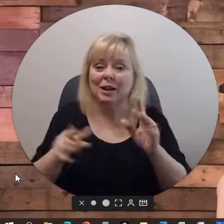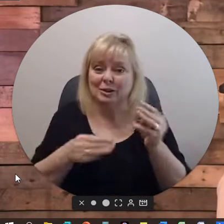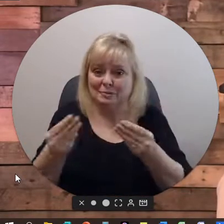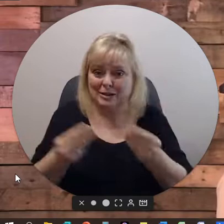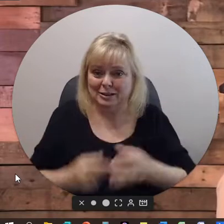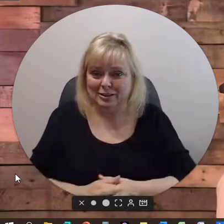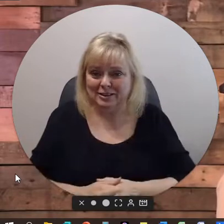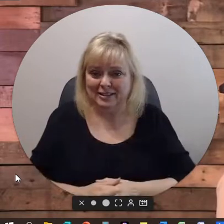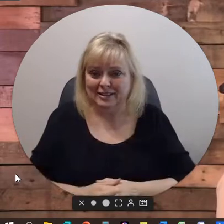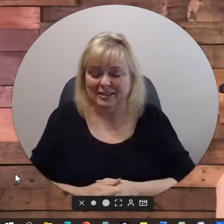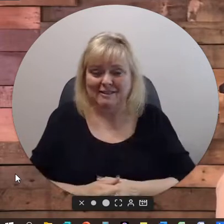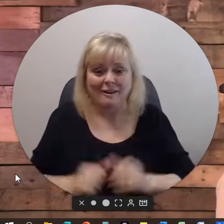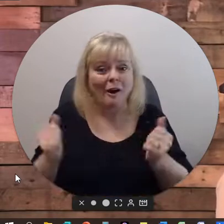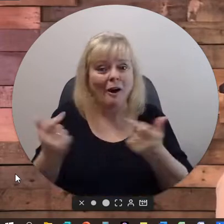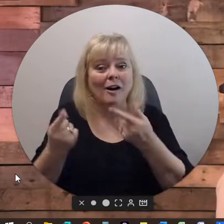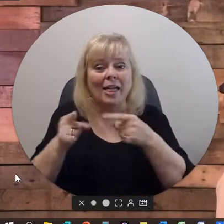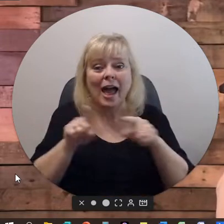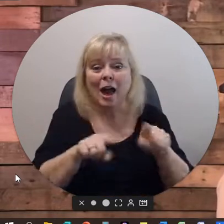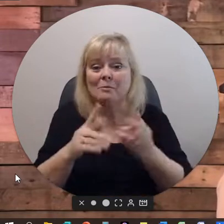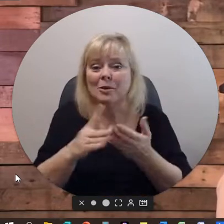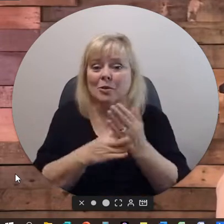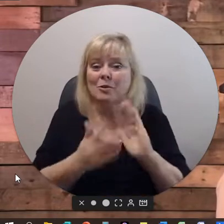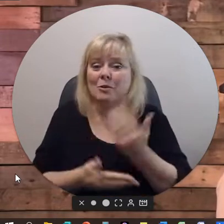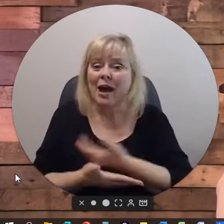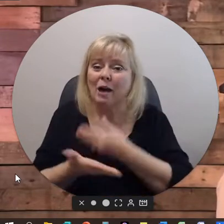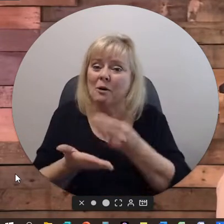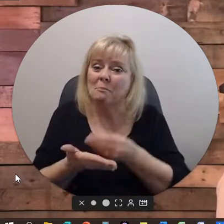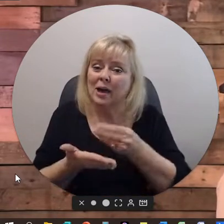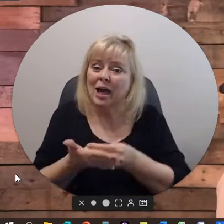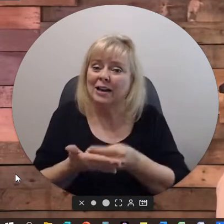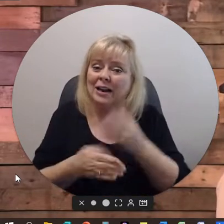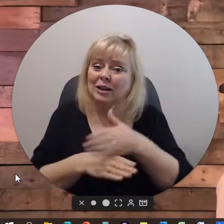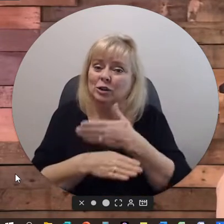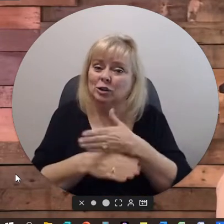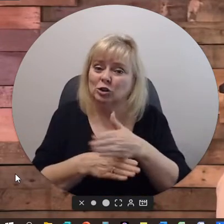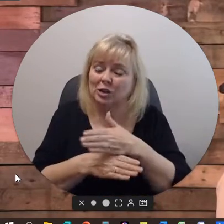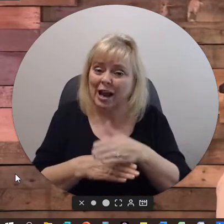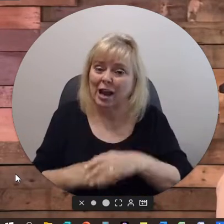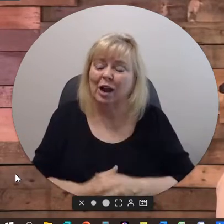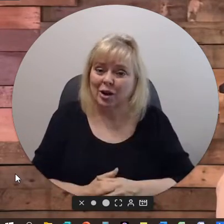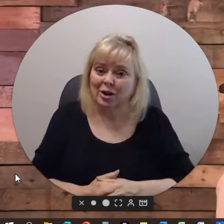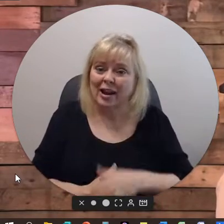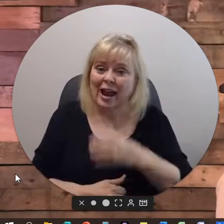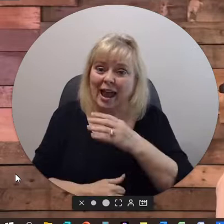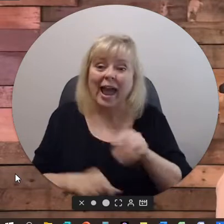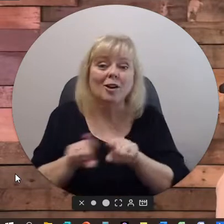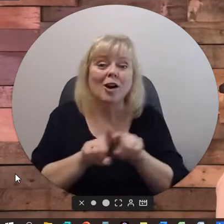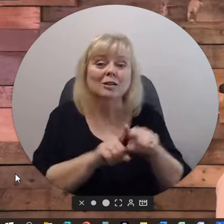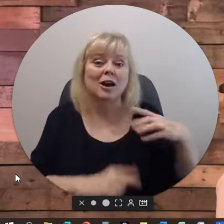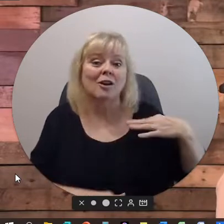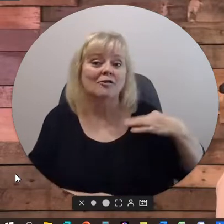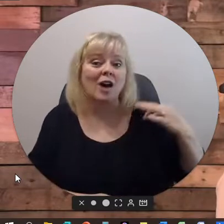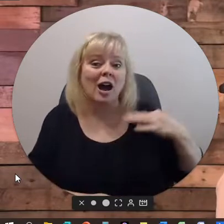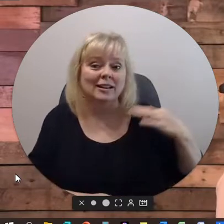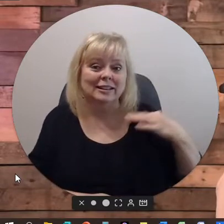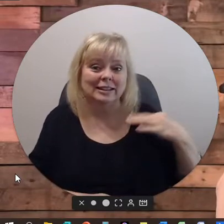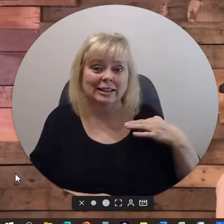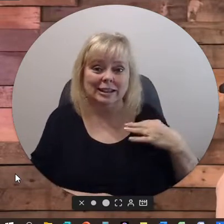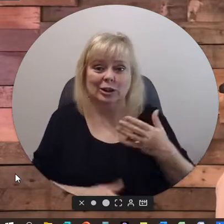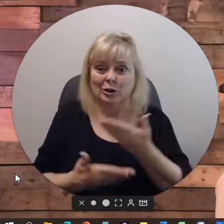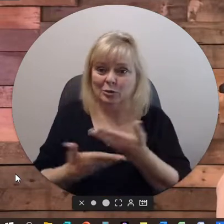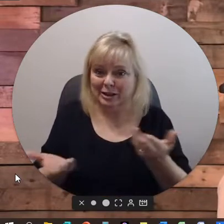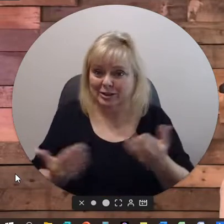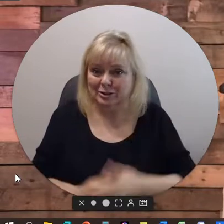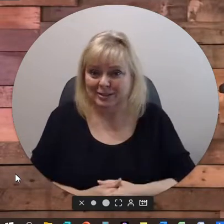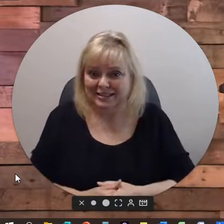done through sharing our financial and, equally importantly, our volunteer resources. Think about Deanne